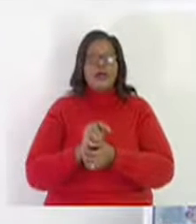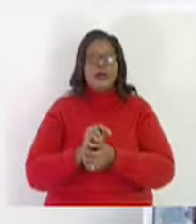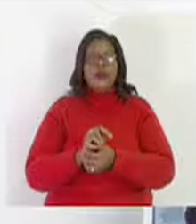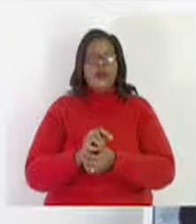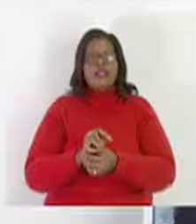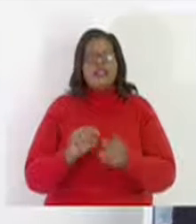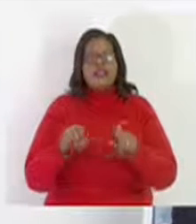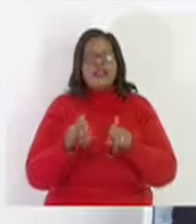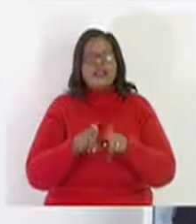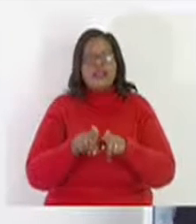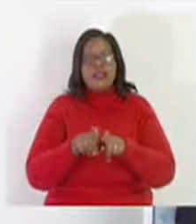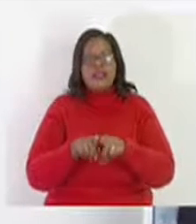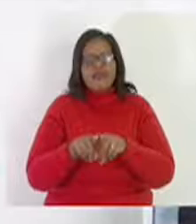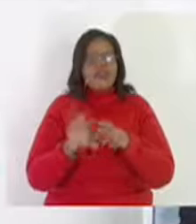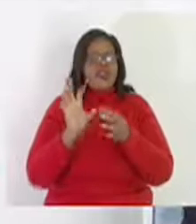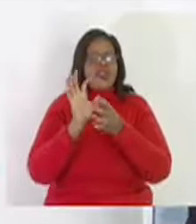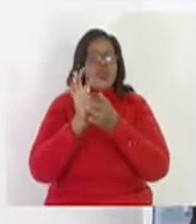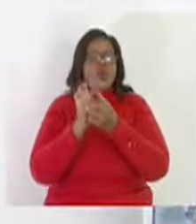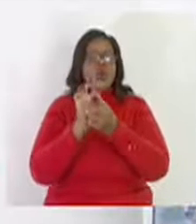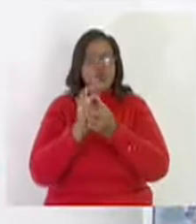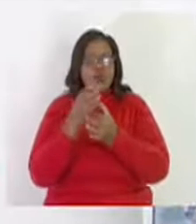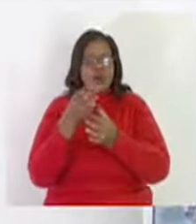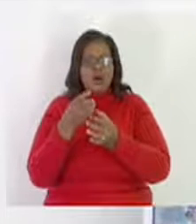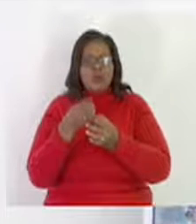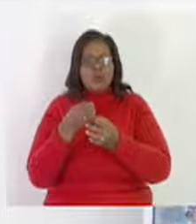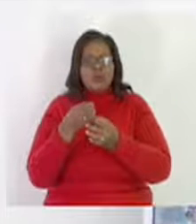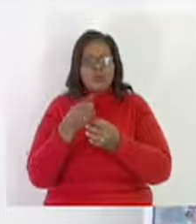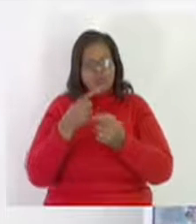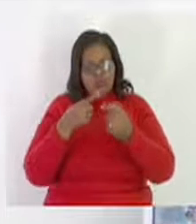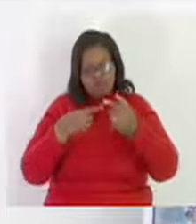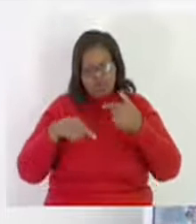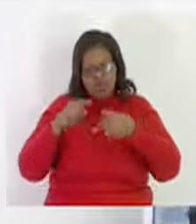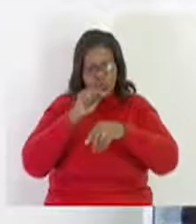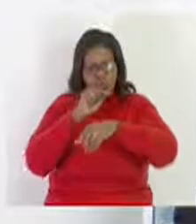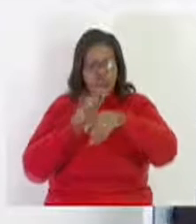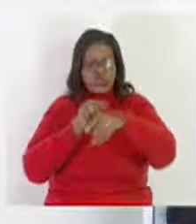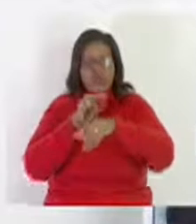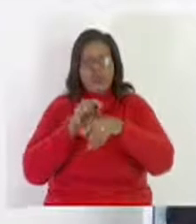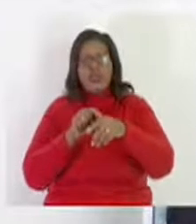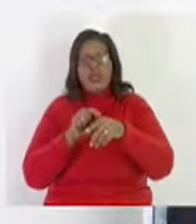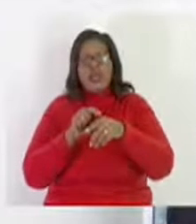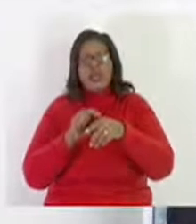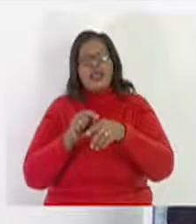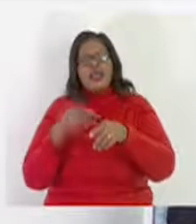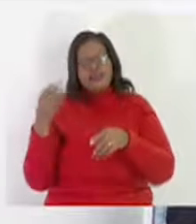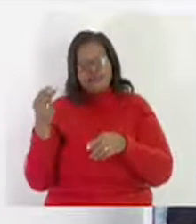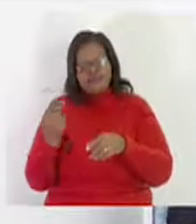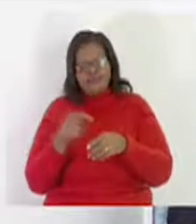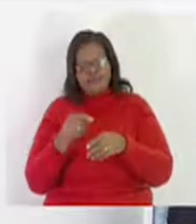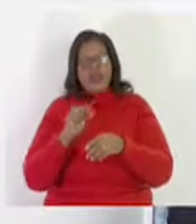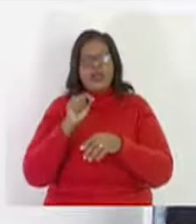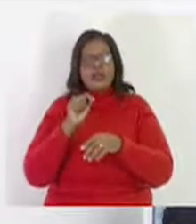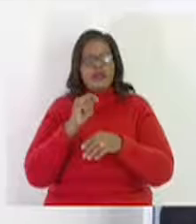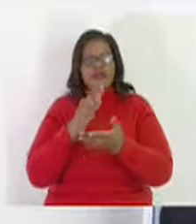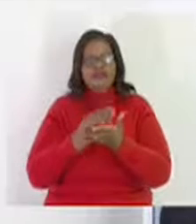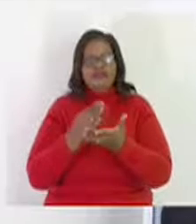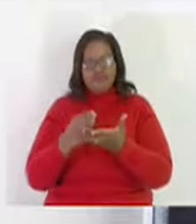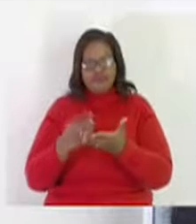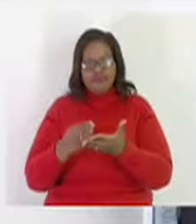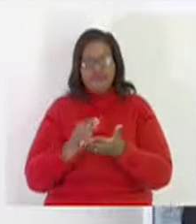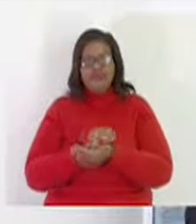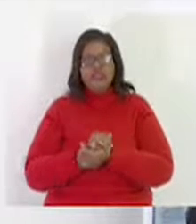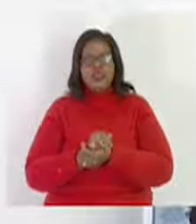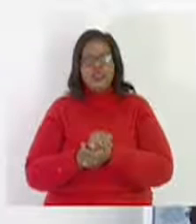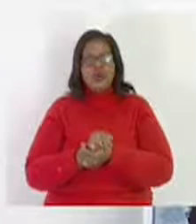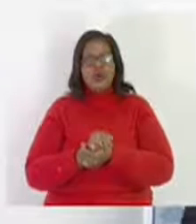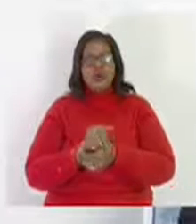home, you are asked to go buy bread. How much can you go with to the shop? Obviously, you say maybe $20 because you know the bread